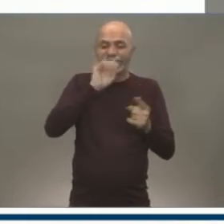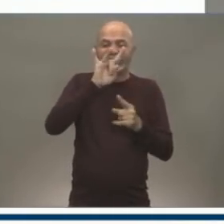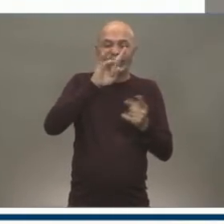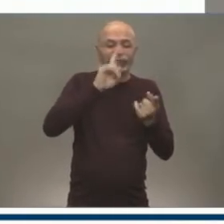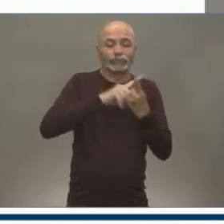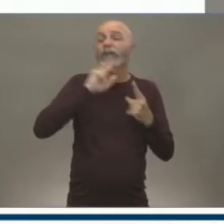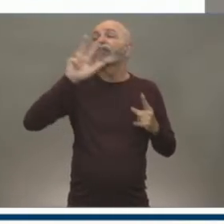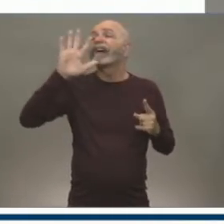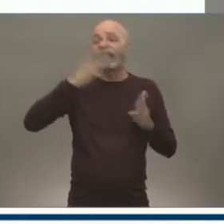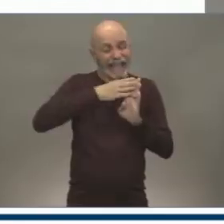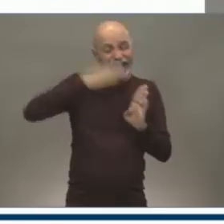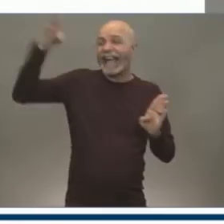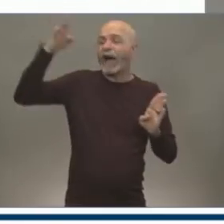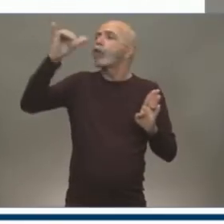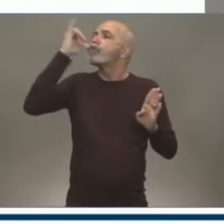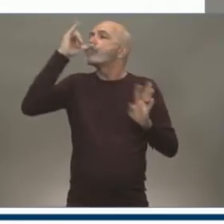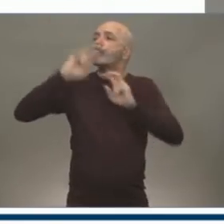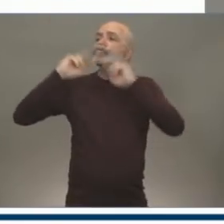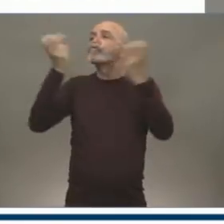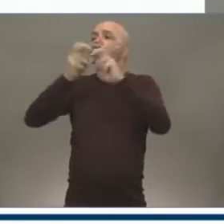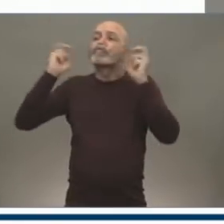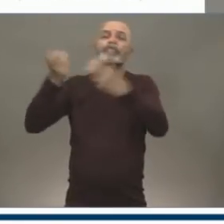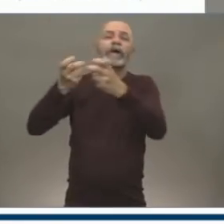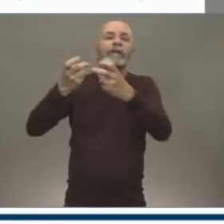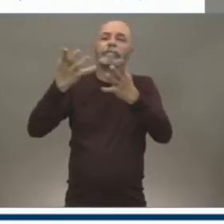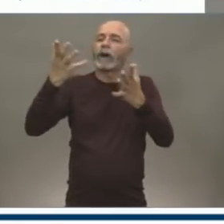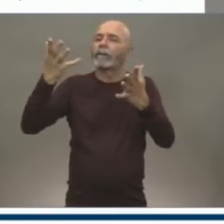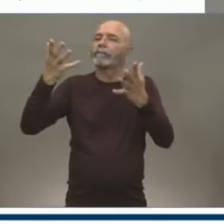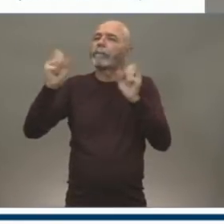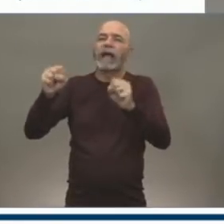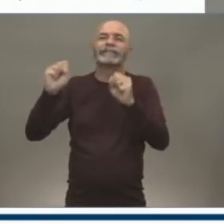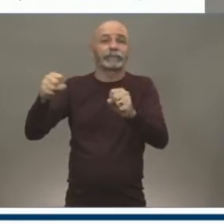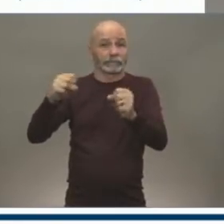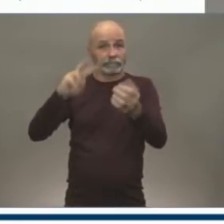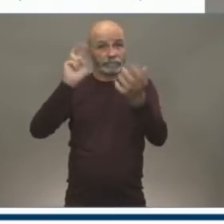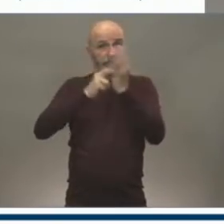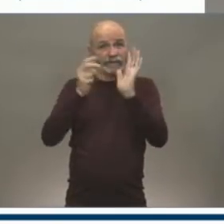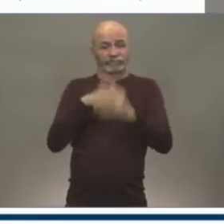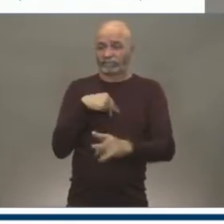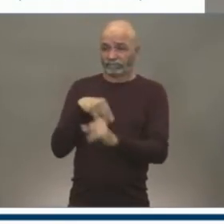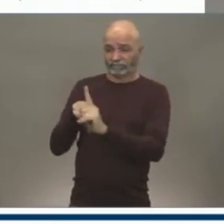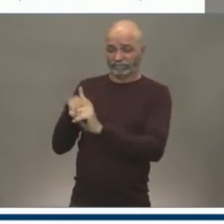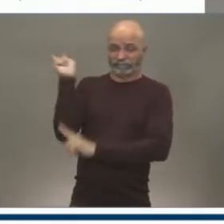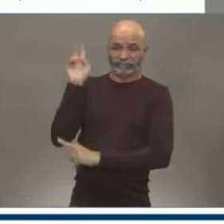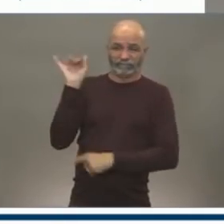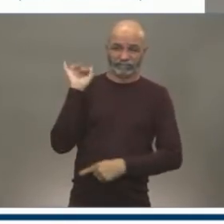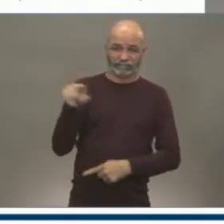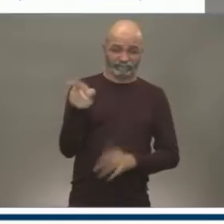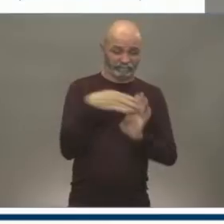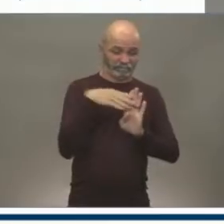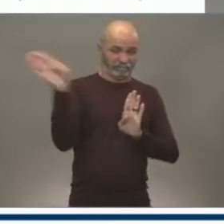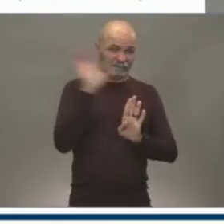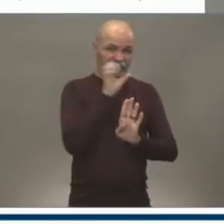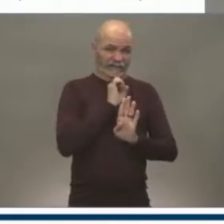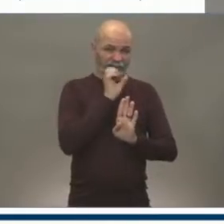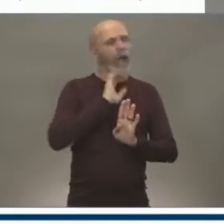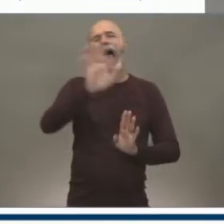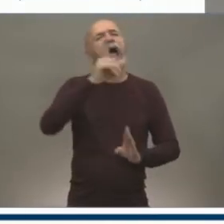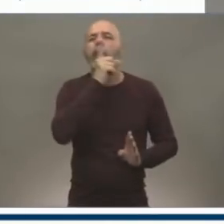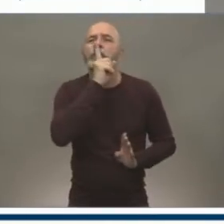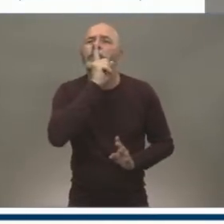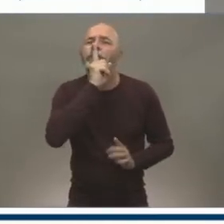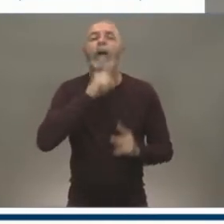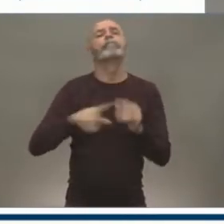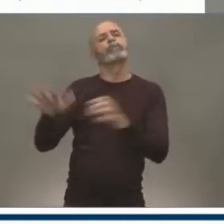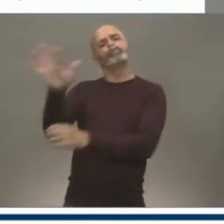not a judgment of anyone in this age group. The vast majority of people have been following the rules. But even within these rules,